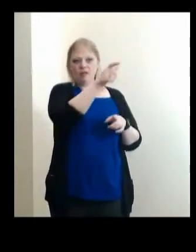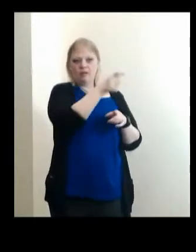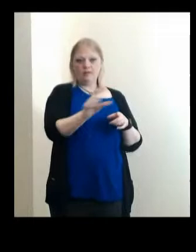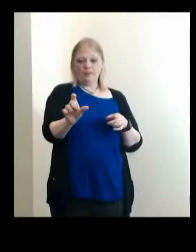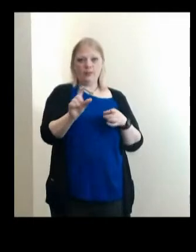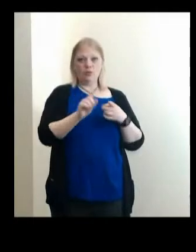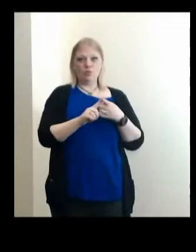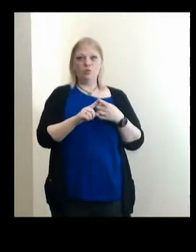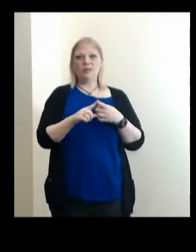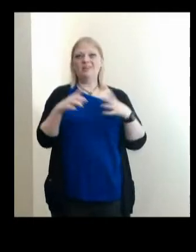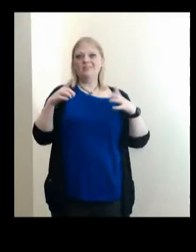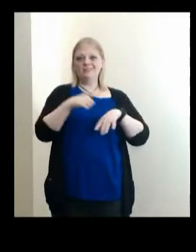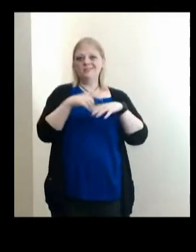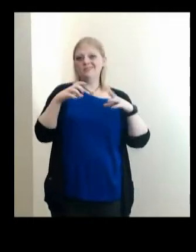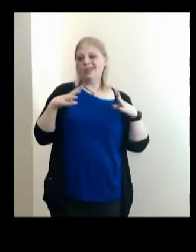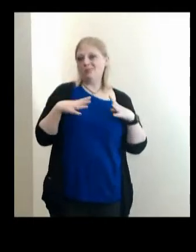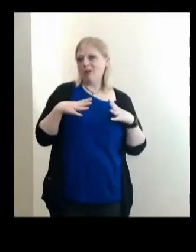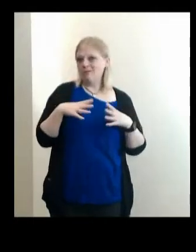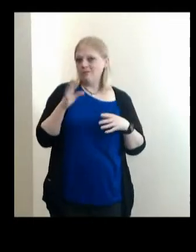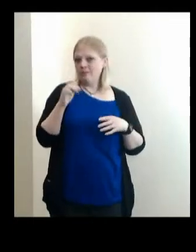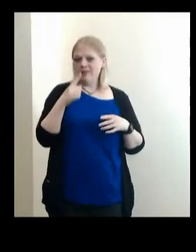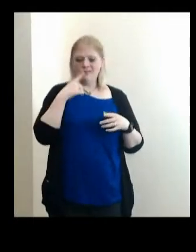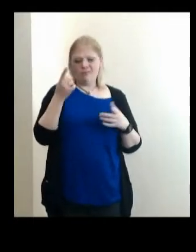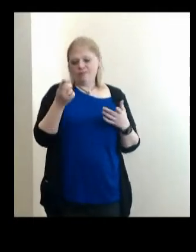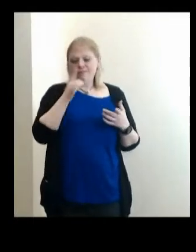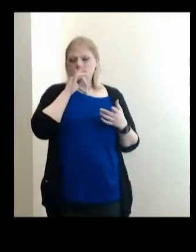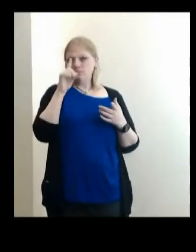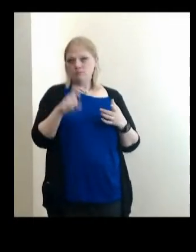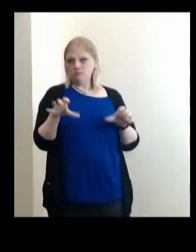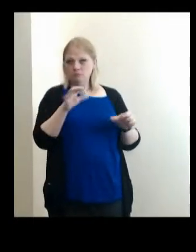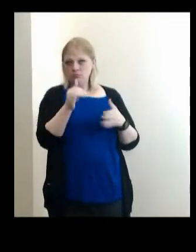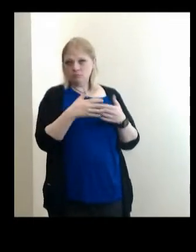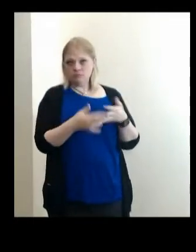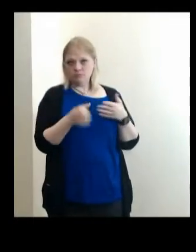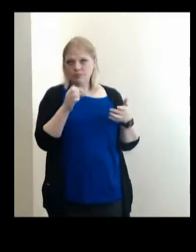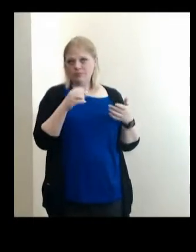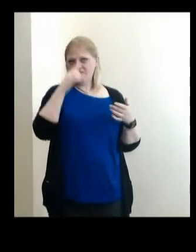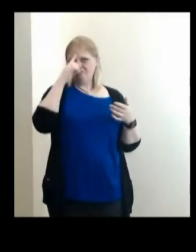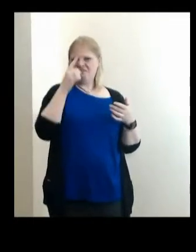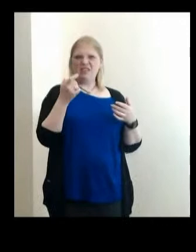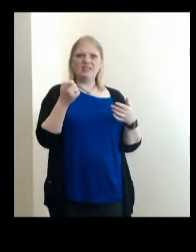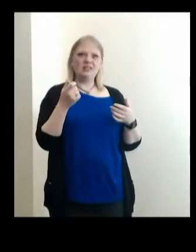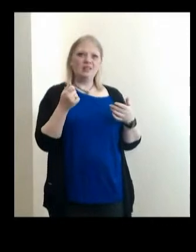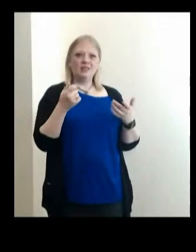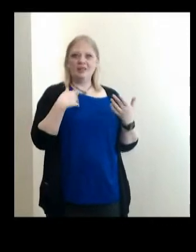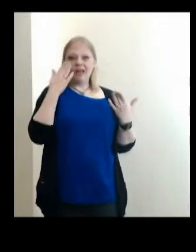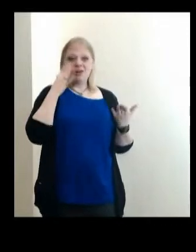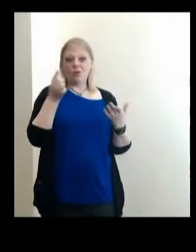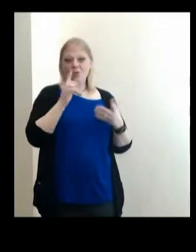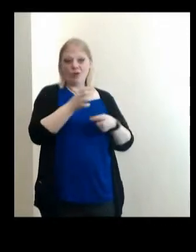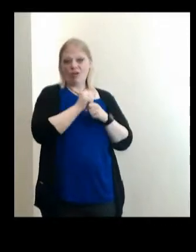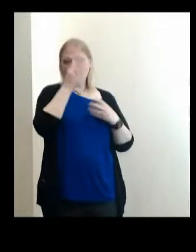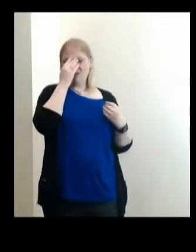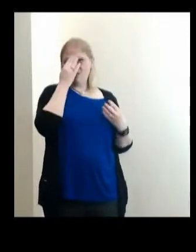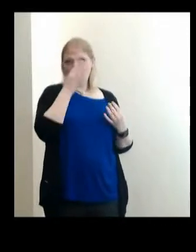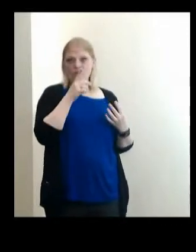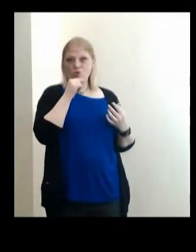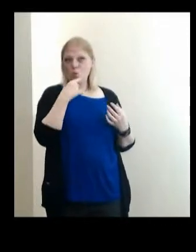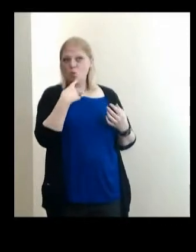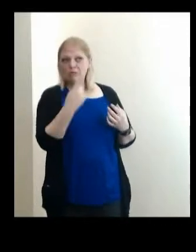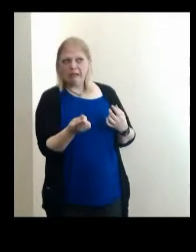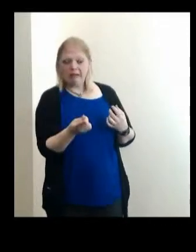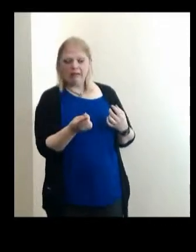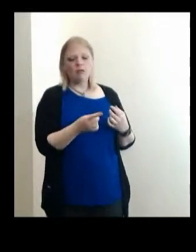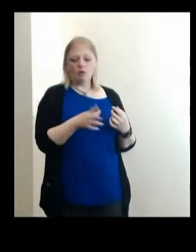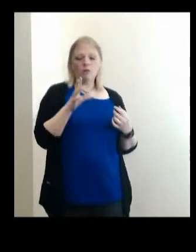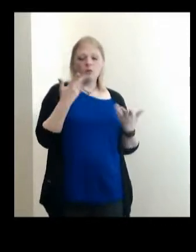compensatory bank, which they, by law, have to do anyway. So I think it's a little, I don't know where you're getting your information from, who's saying that, no, we haven't changed